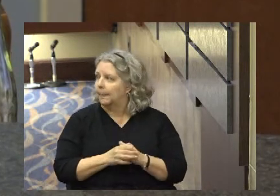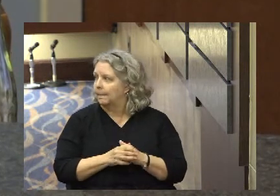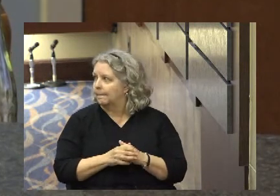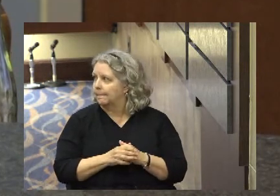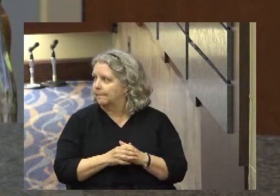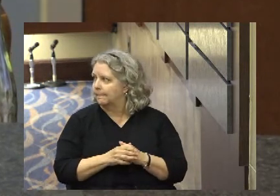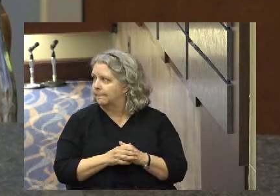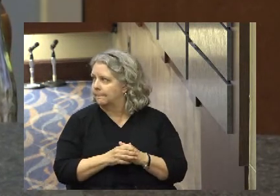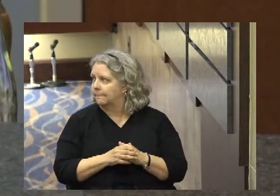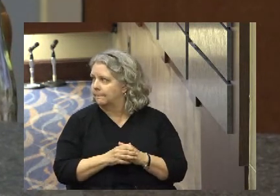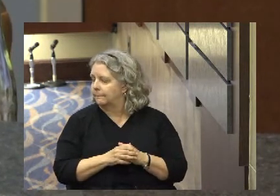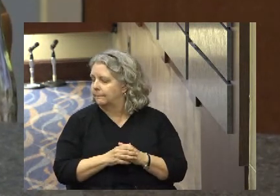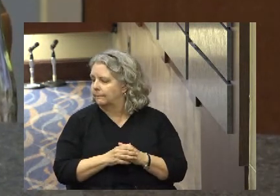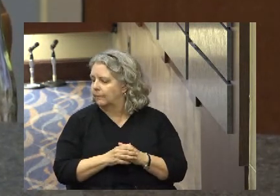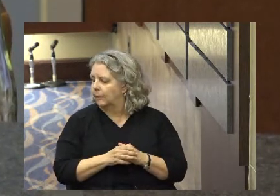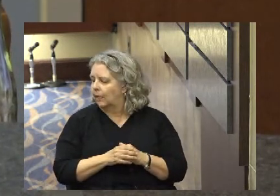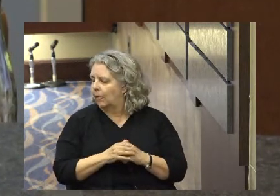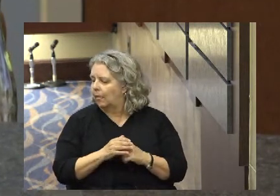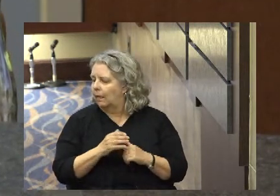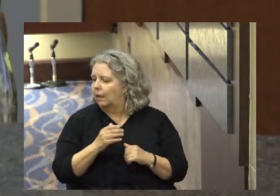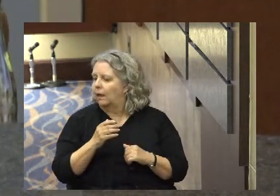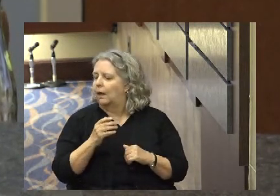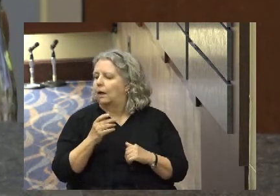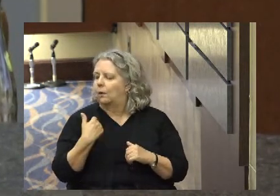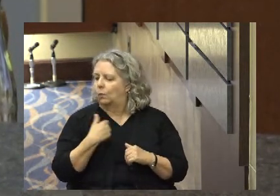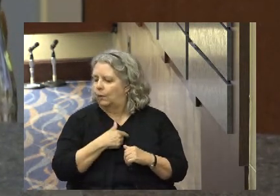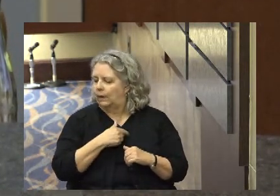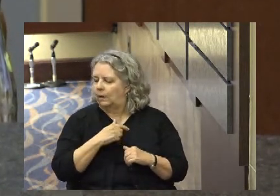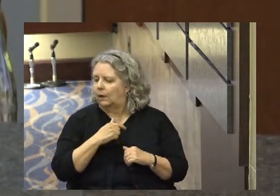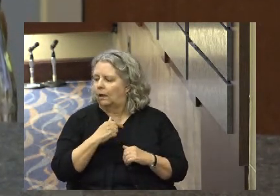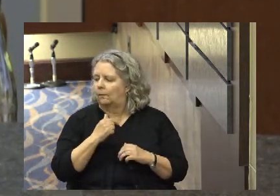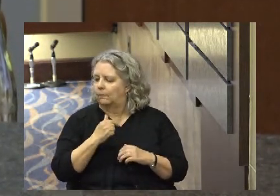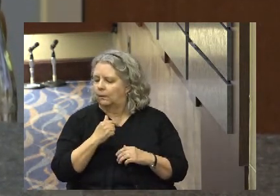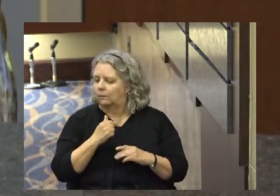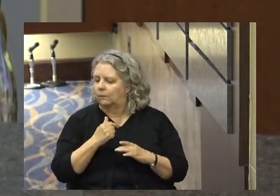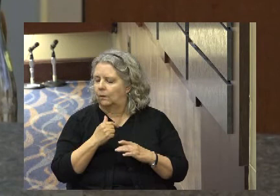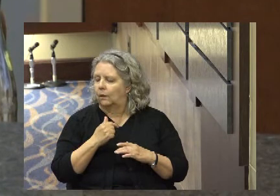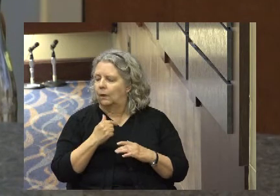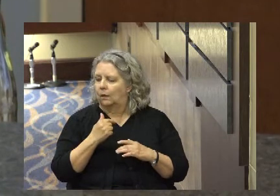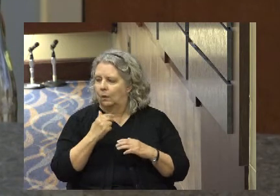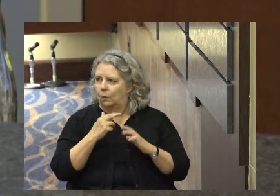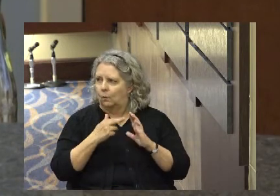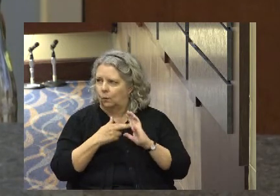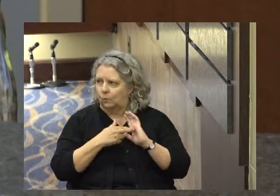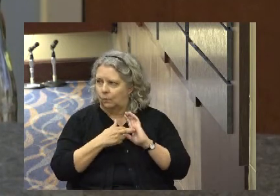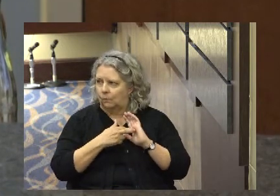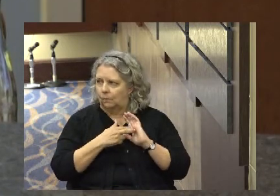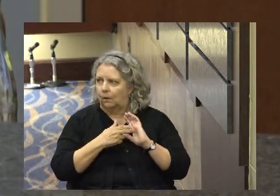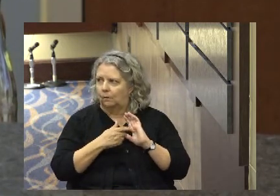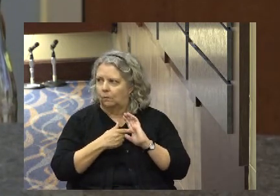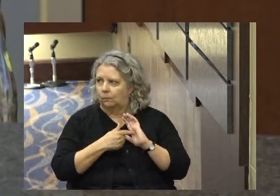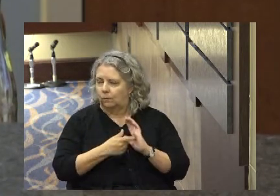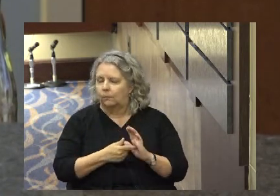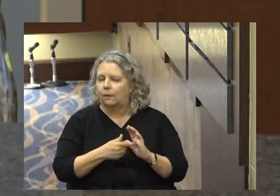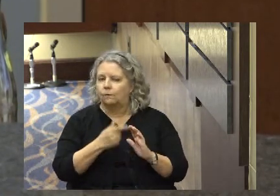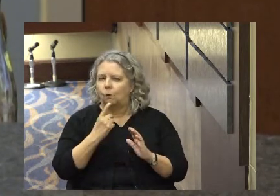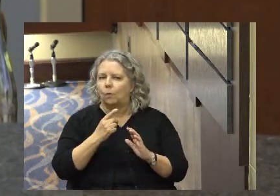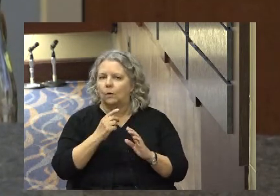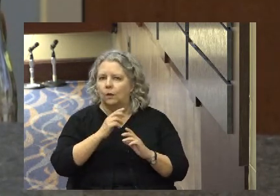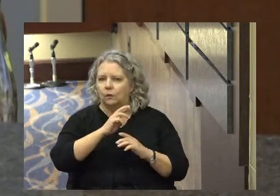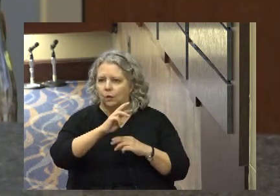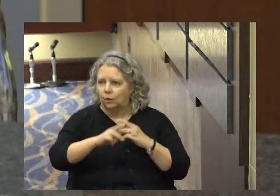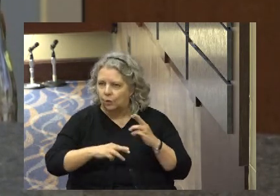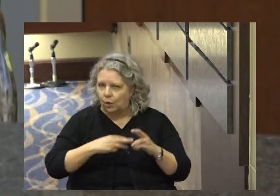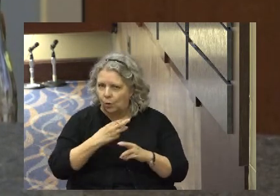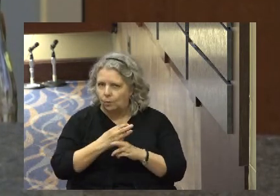global issues, and as well as ones that are local. Yeah. And supportive of teams and that kind of business.